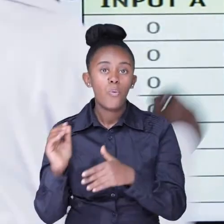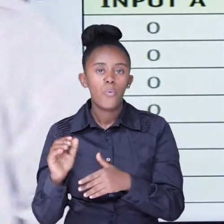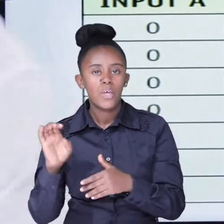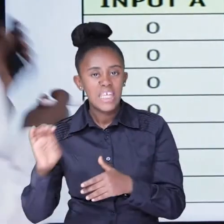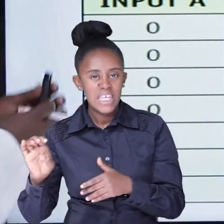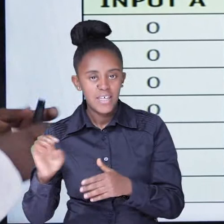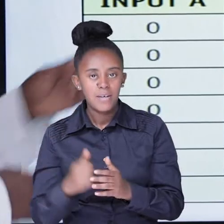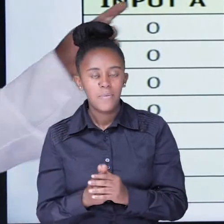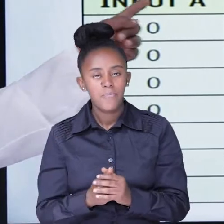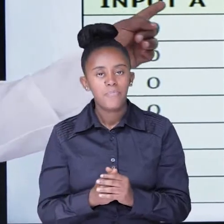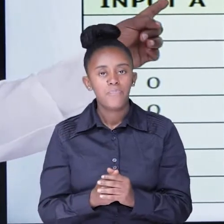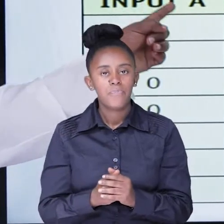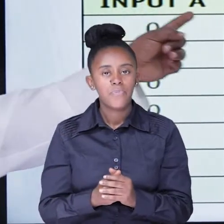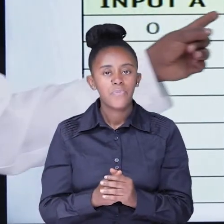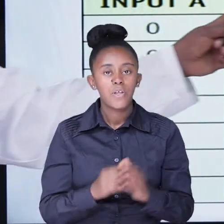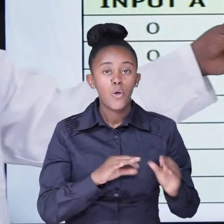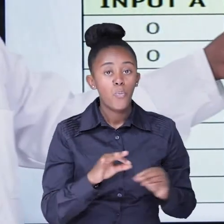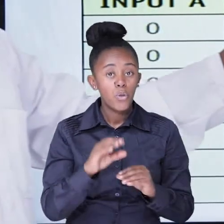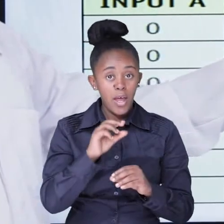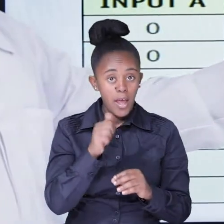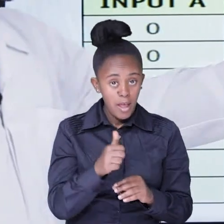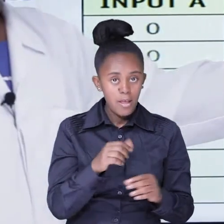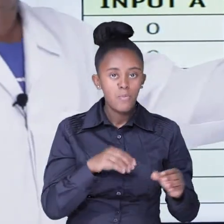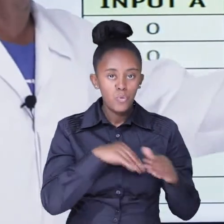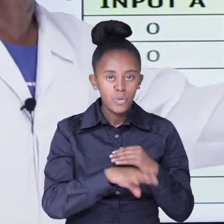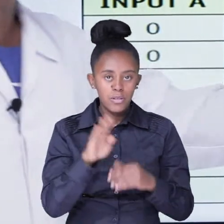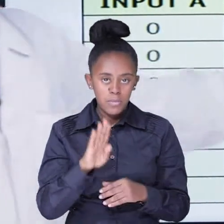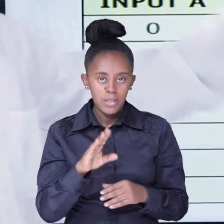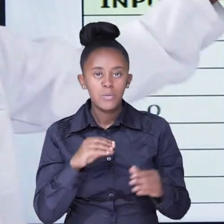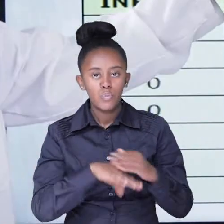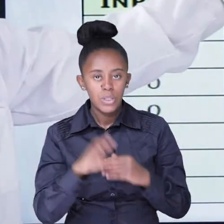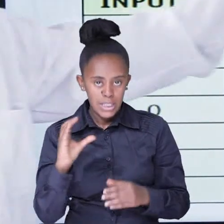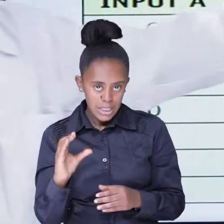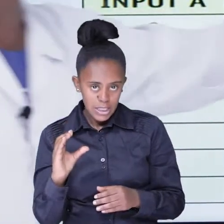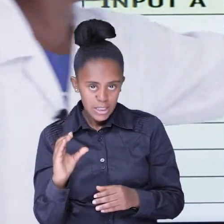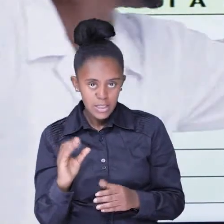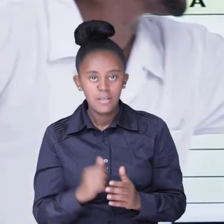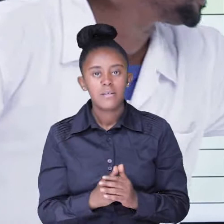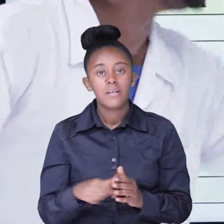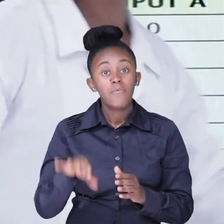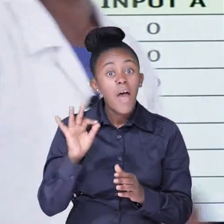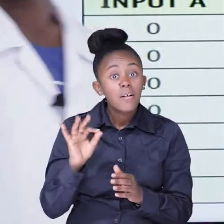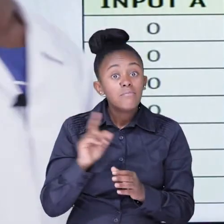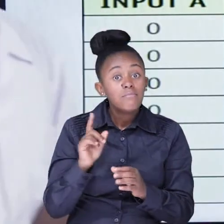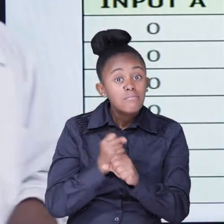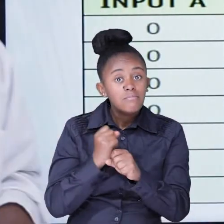E. Input A, input B, input C. We are going to find